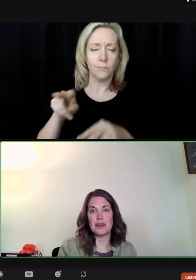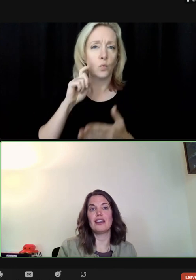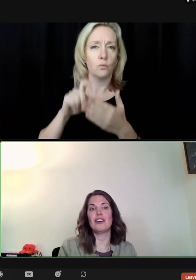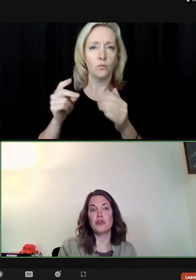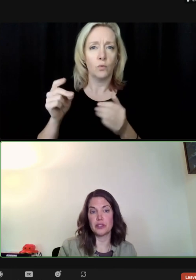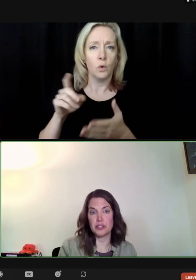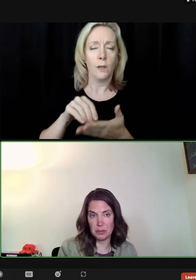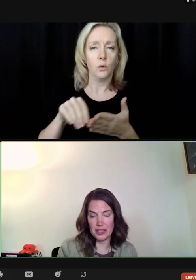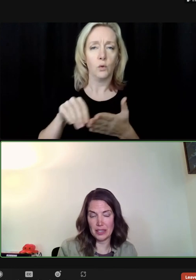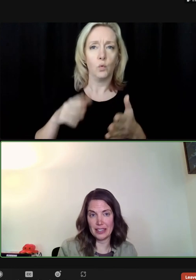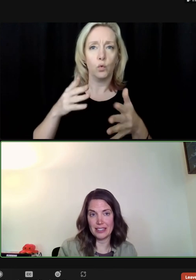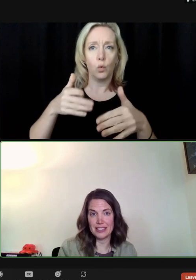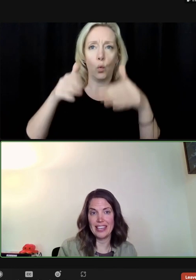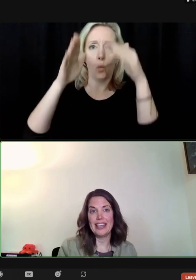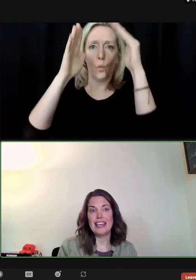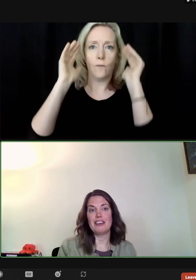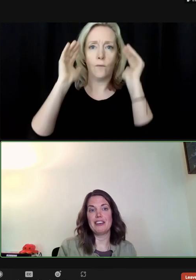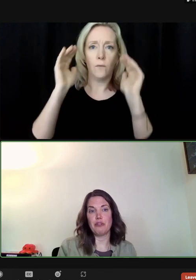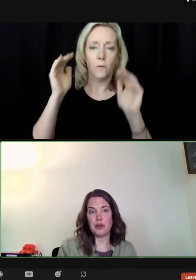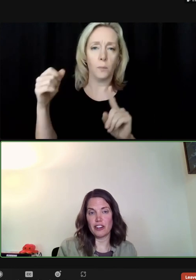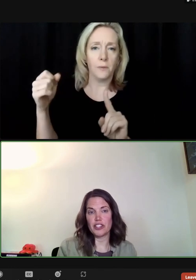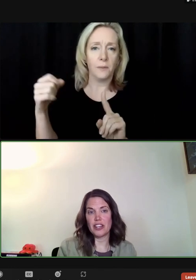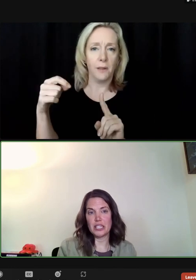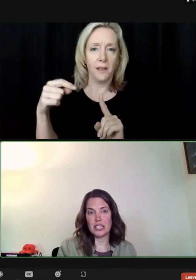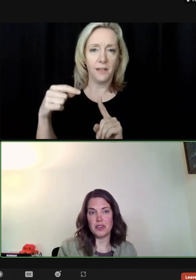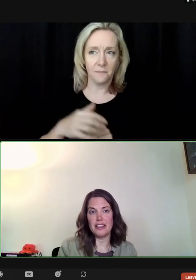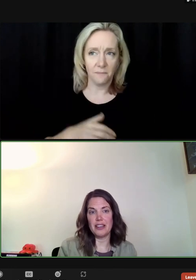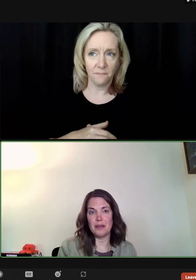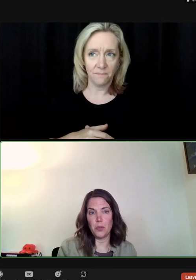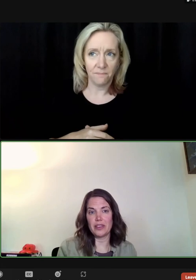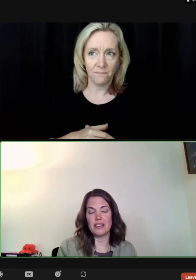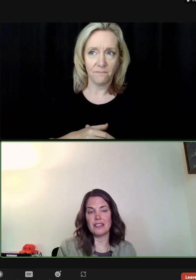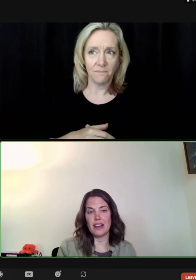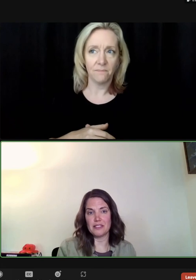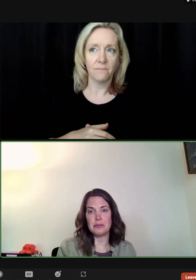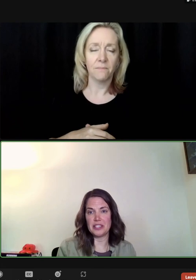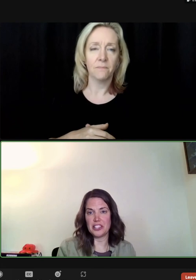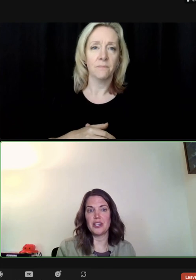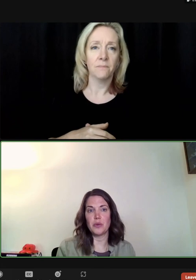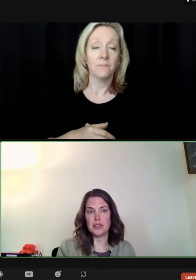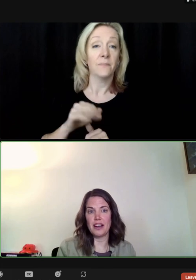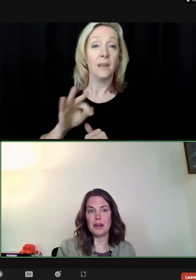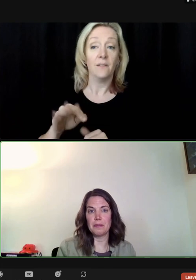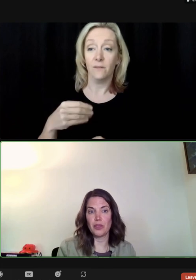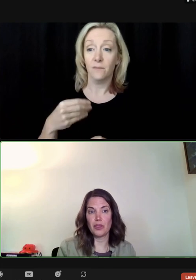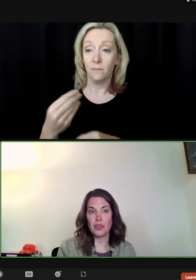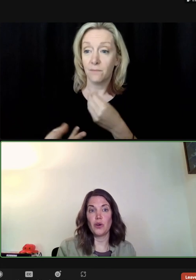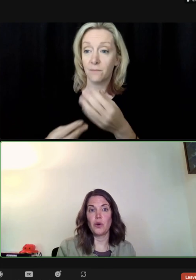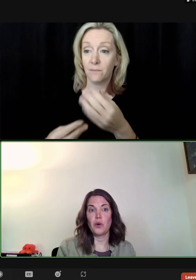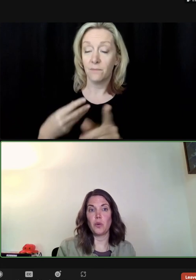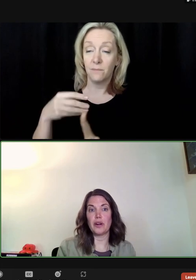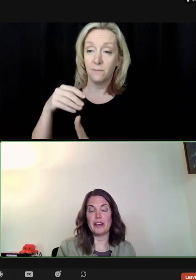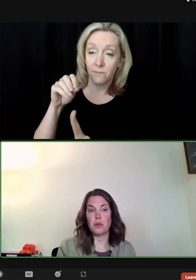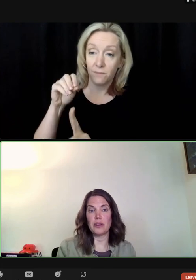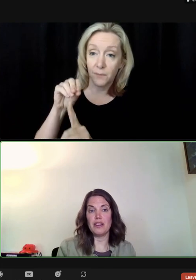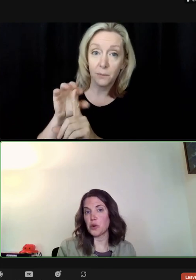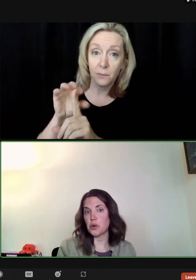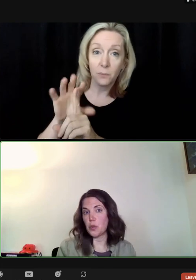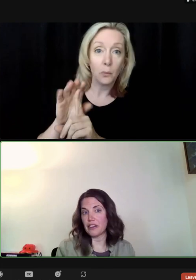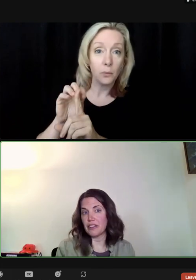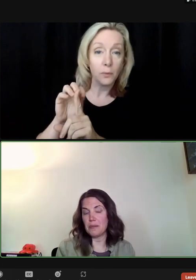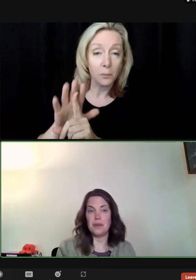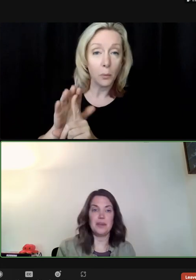students might be overstimulated if we are trying to provide them with a lot of stimulation at one time, or